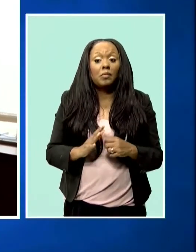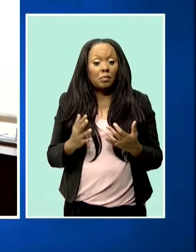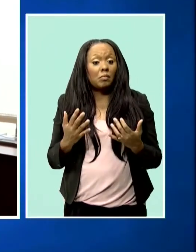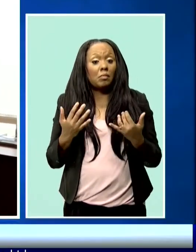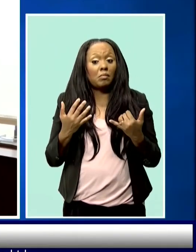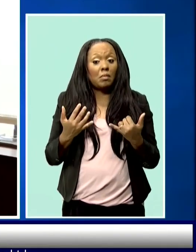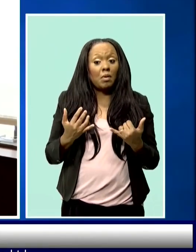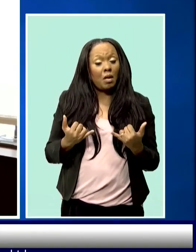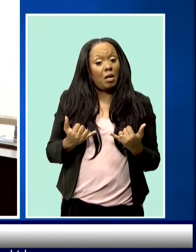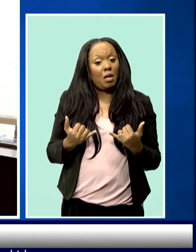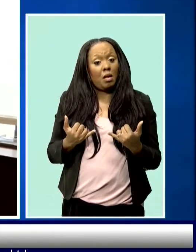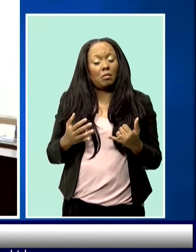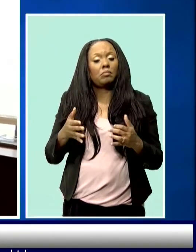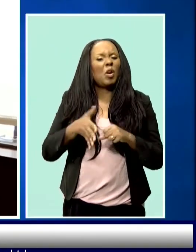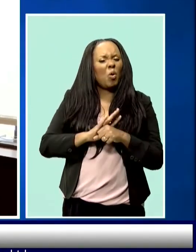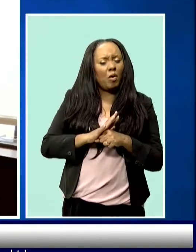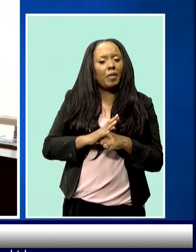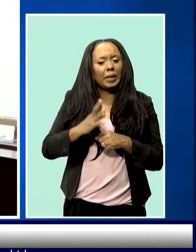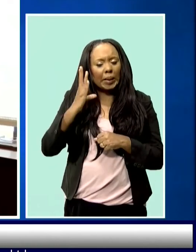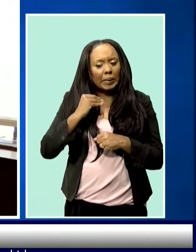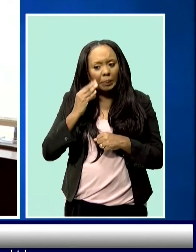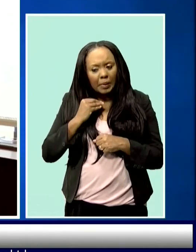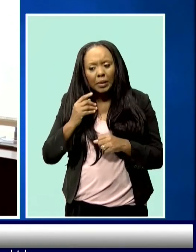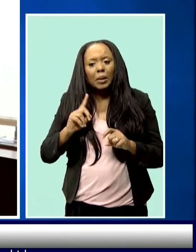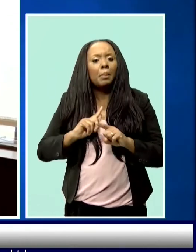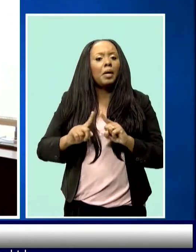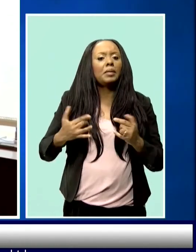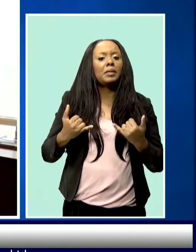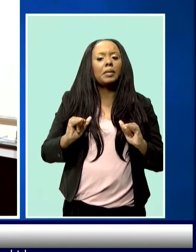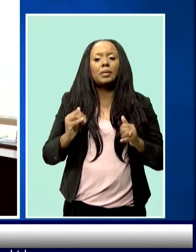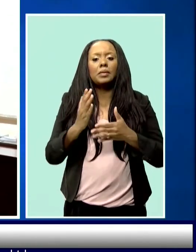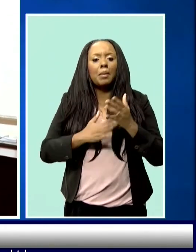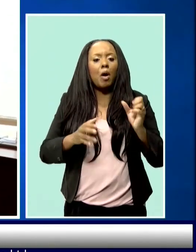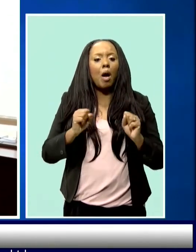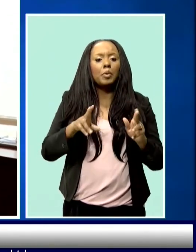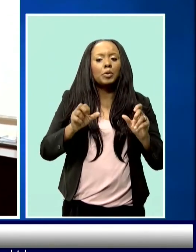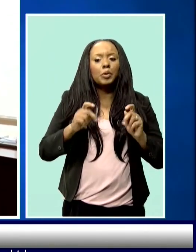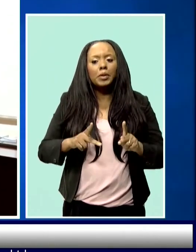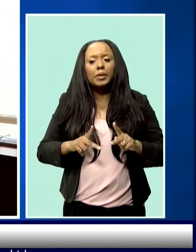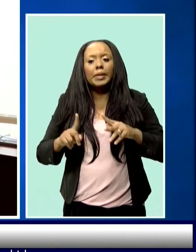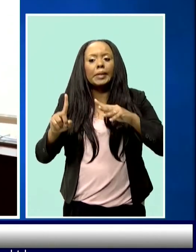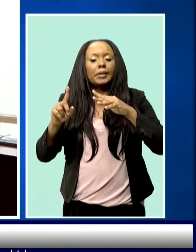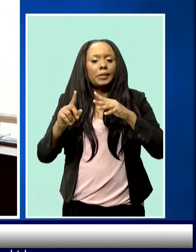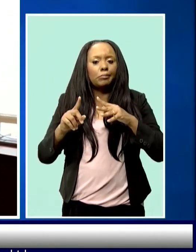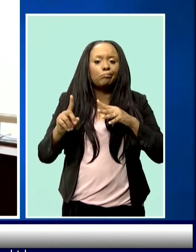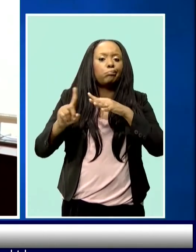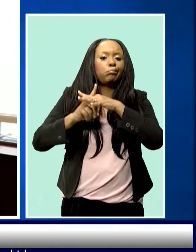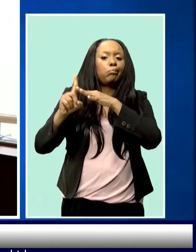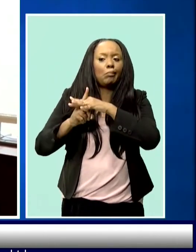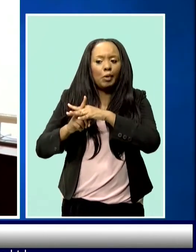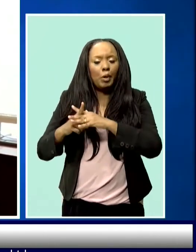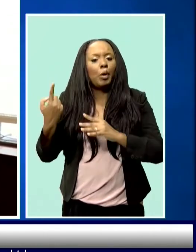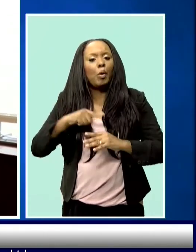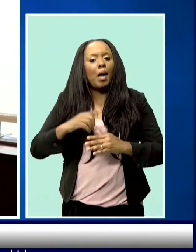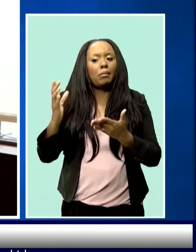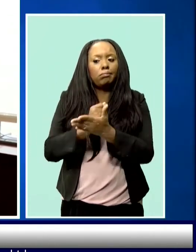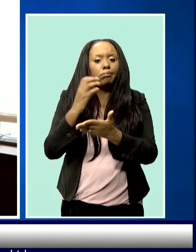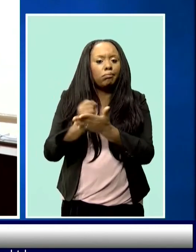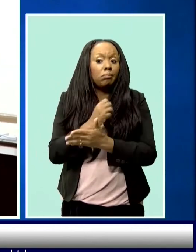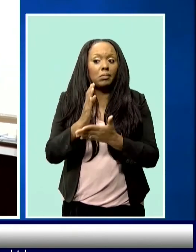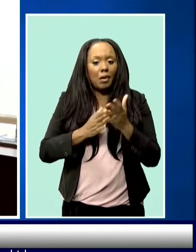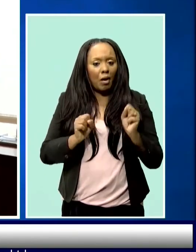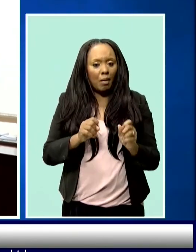of opportunities that presented themselves. And we're fortunate enough to be in a position financially that we can actually capitalize on some of